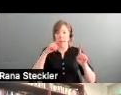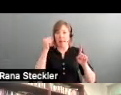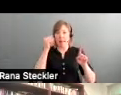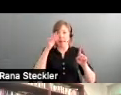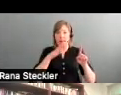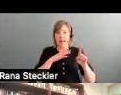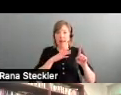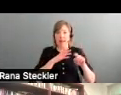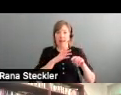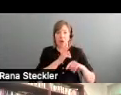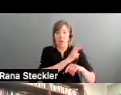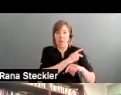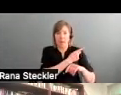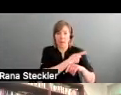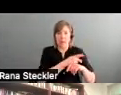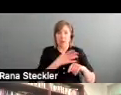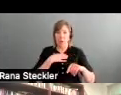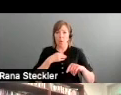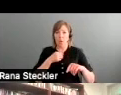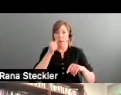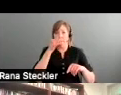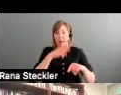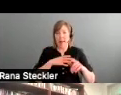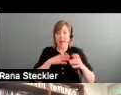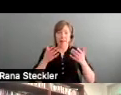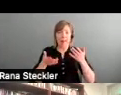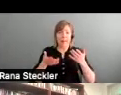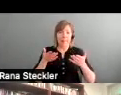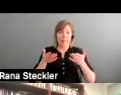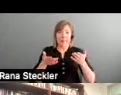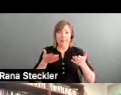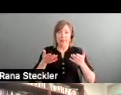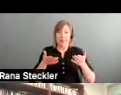are patients. The white man might be a